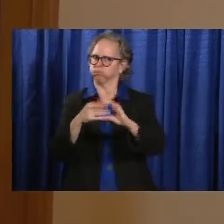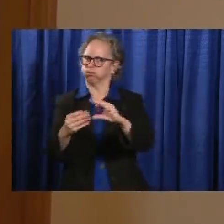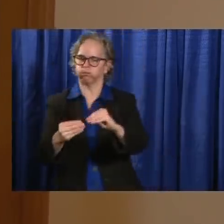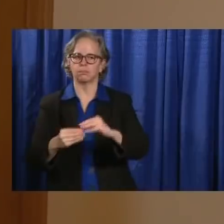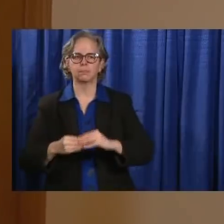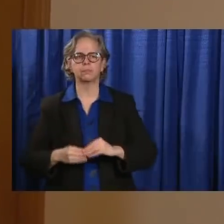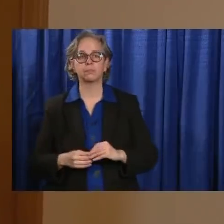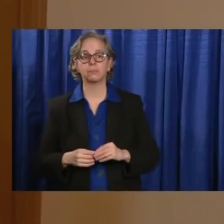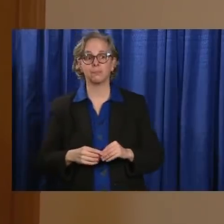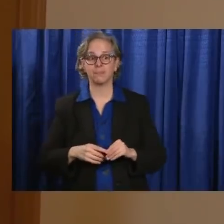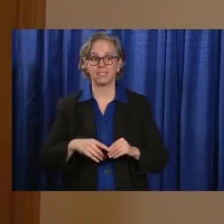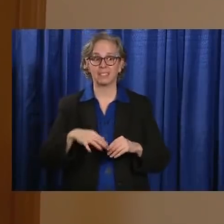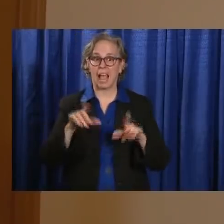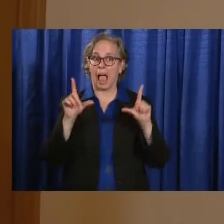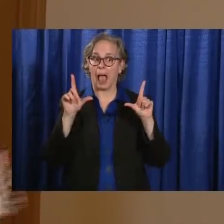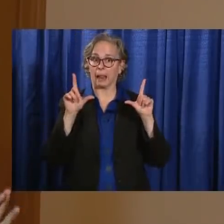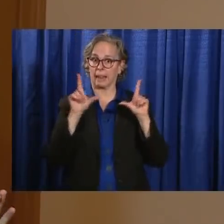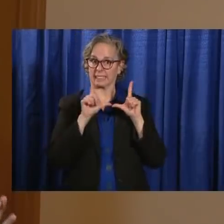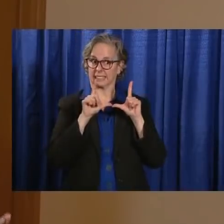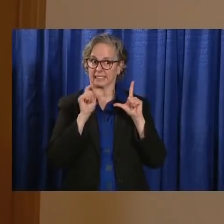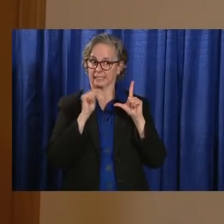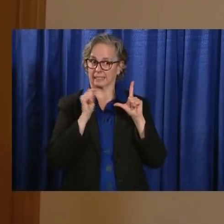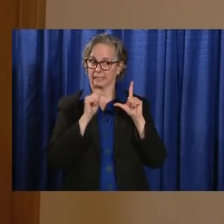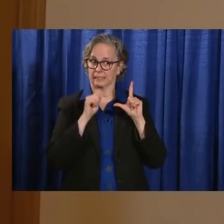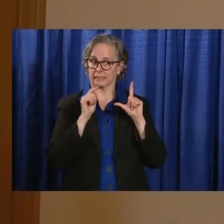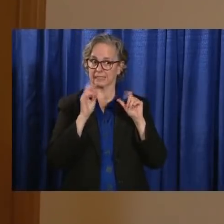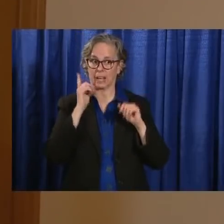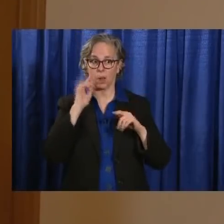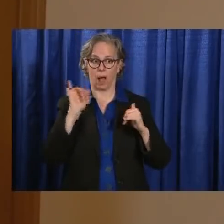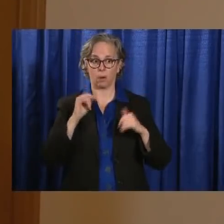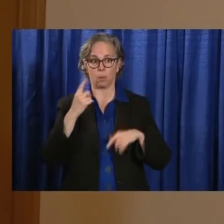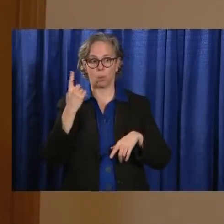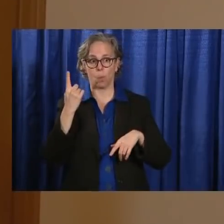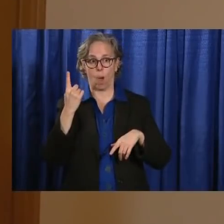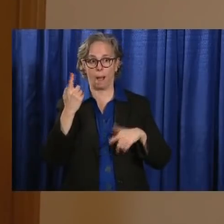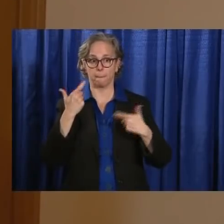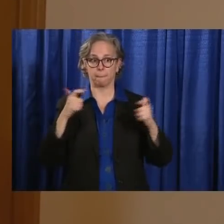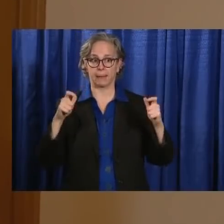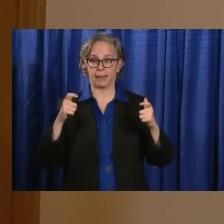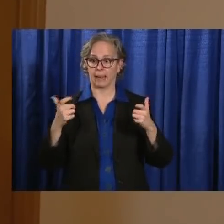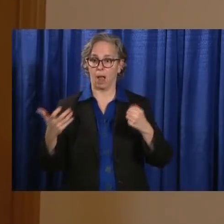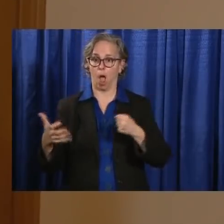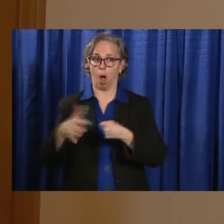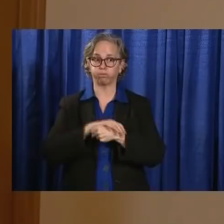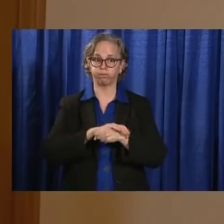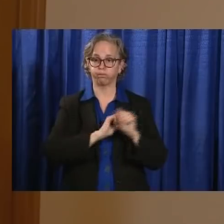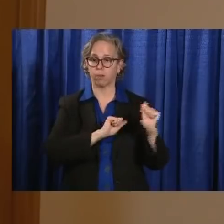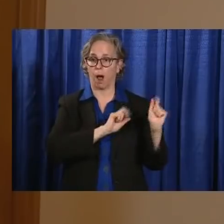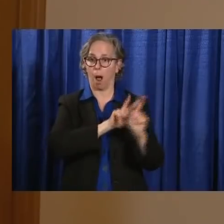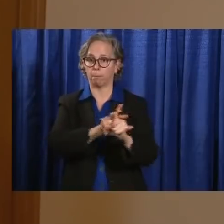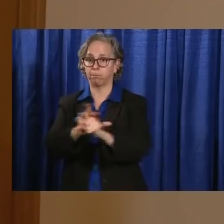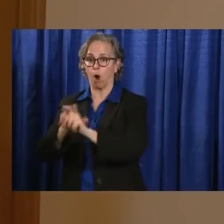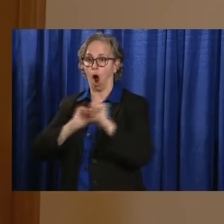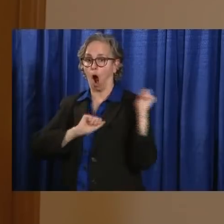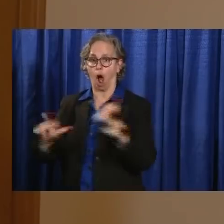Licensing sounds like one big cover-all, and it isn't. Licensing is actually a very productive conversation we